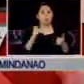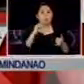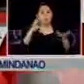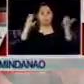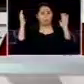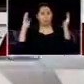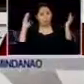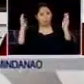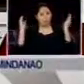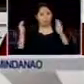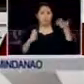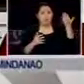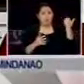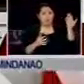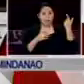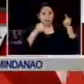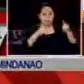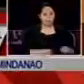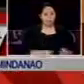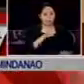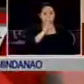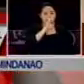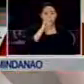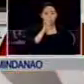of that case with the present case?